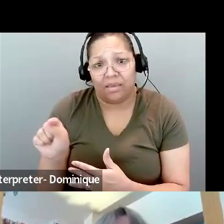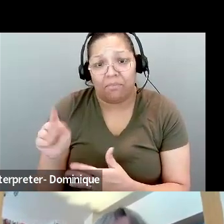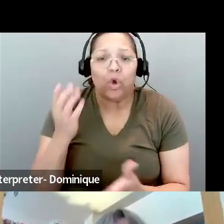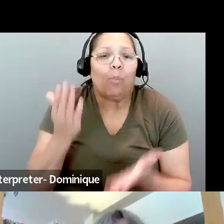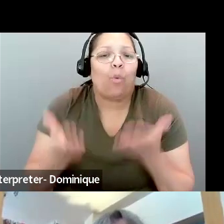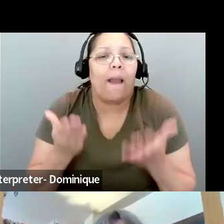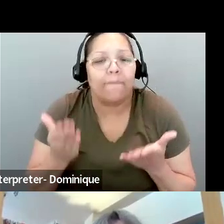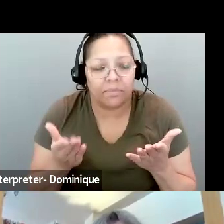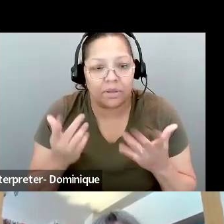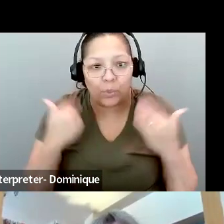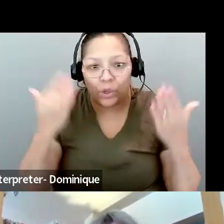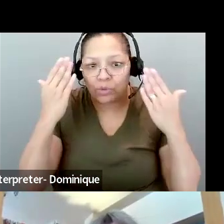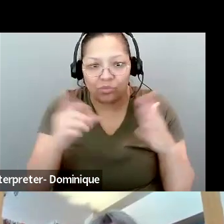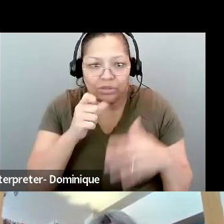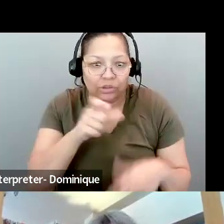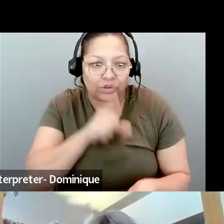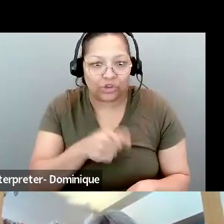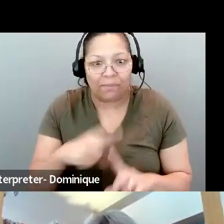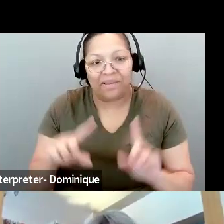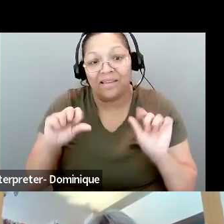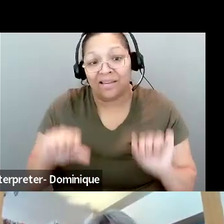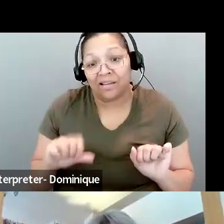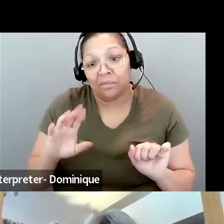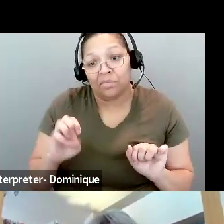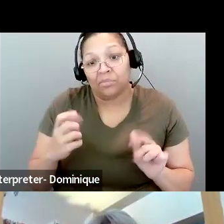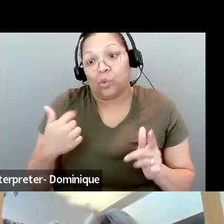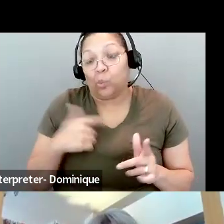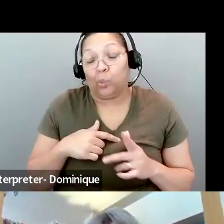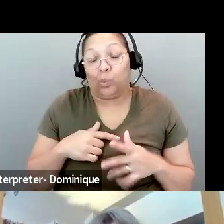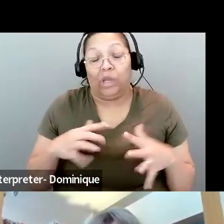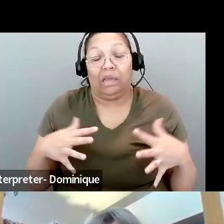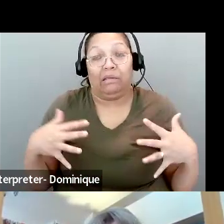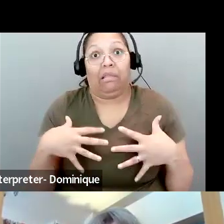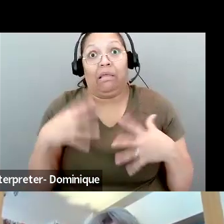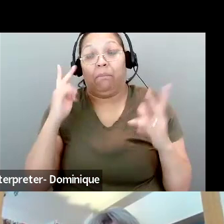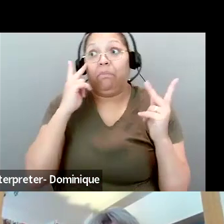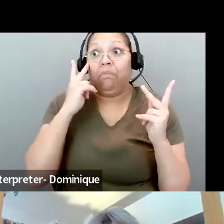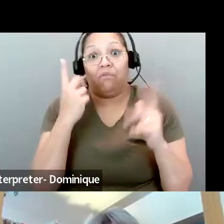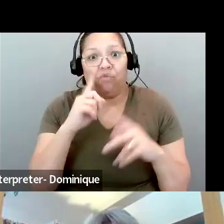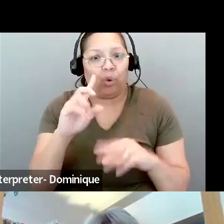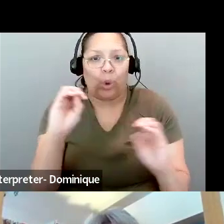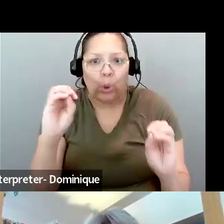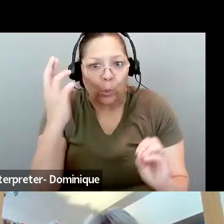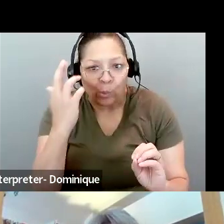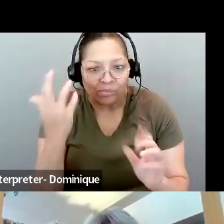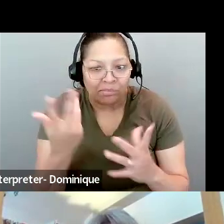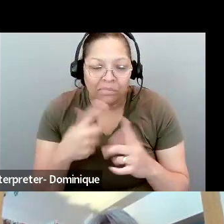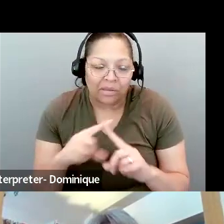Probably we're not sure. It could be that we're all panicking for no reason, and um